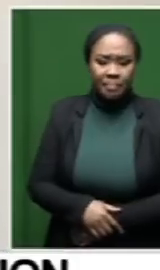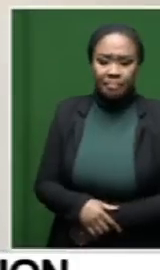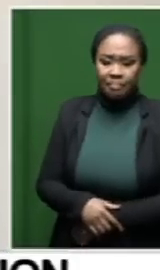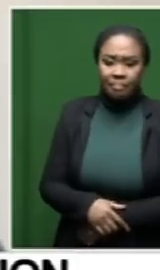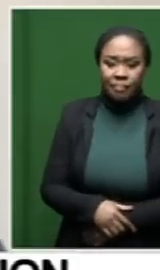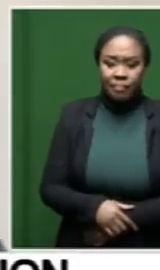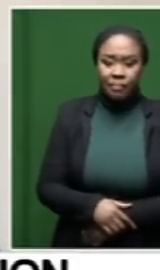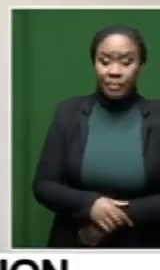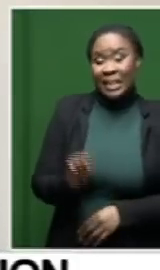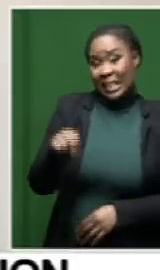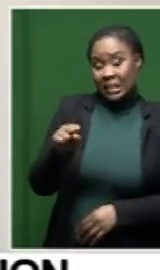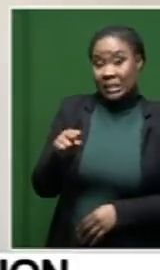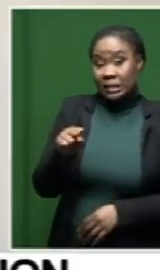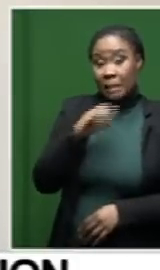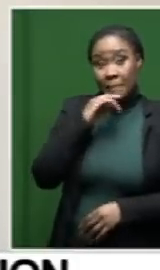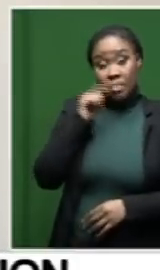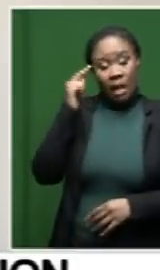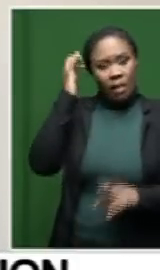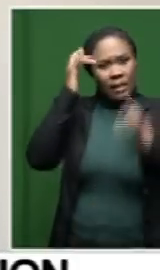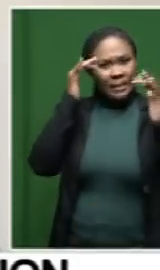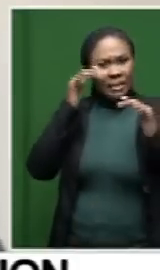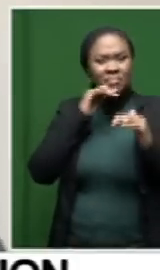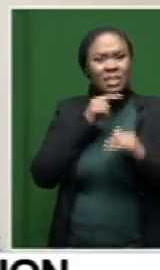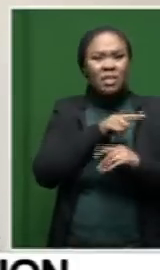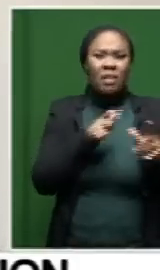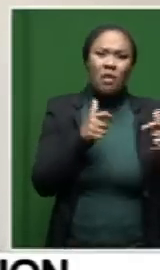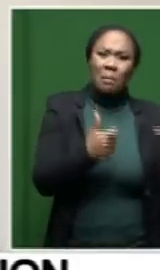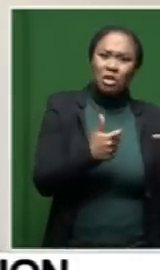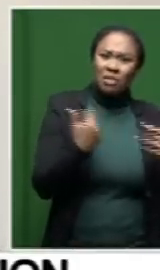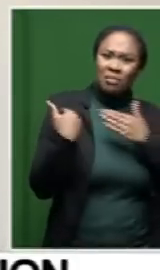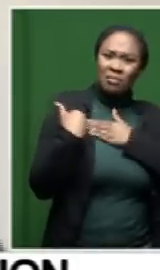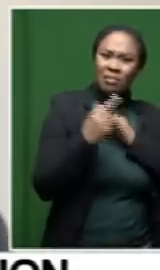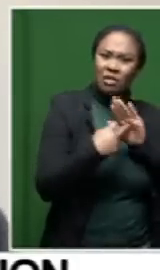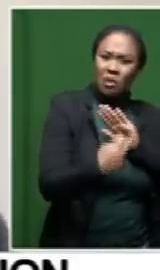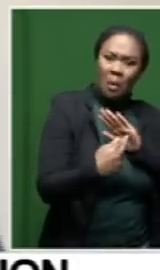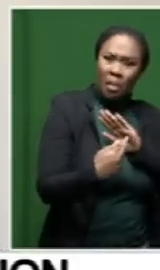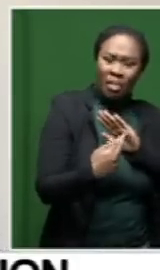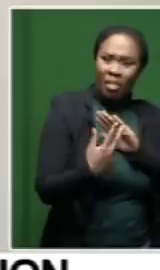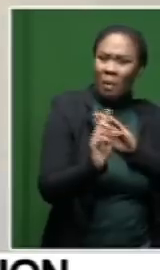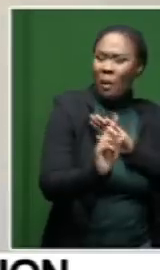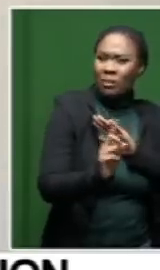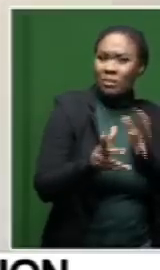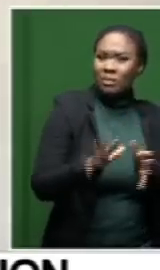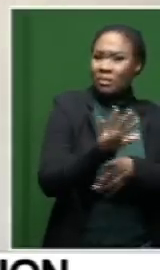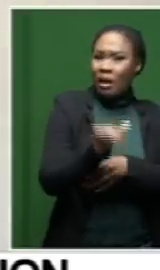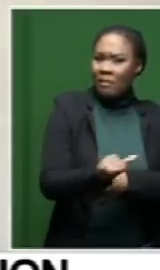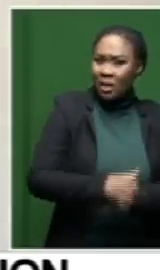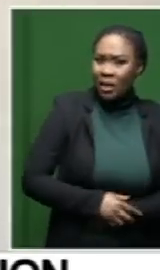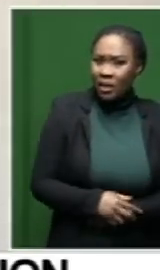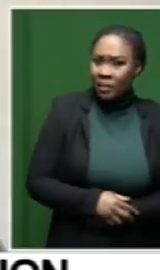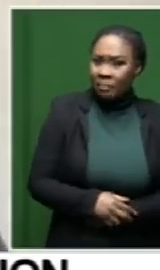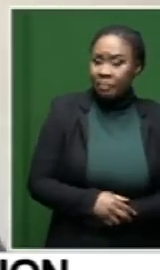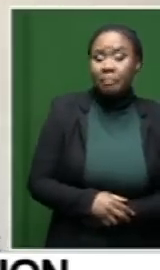that raises a deeper question, Leanne, which is what is the role of commissions of inquiry in a country like South Africa? So we usually